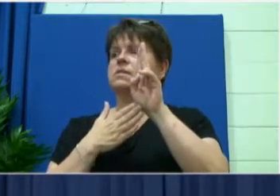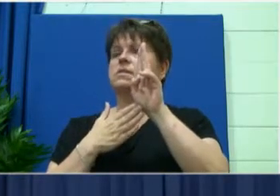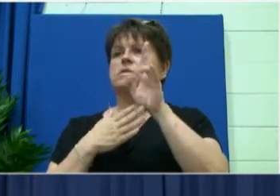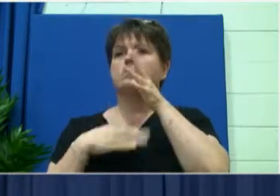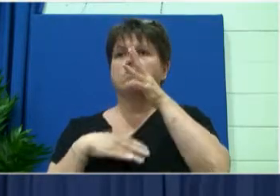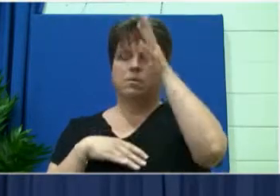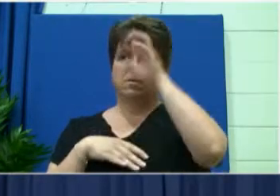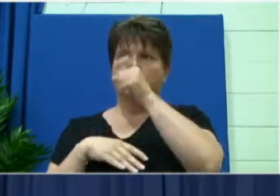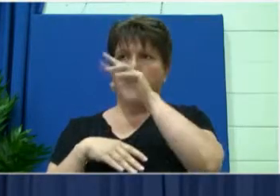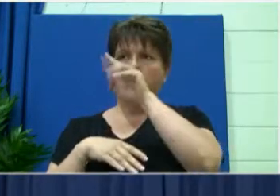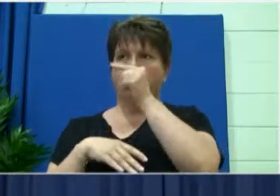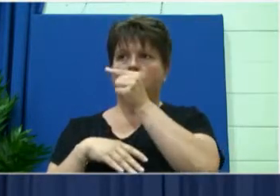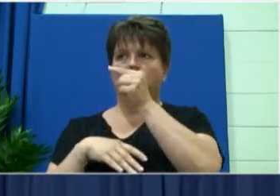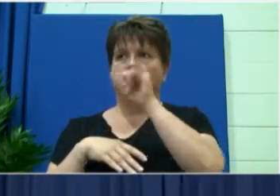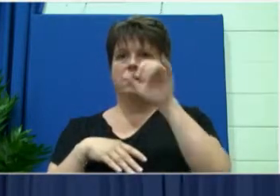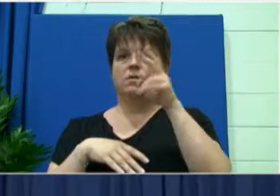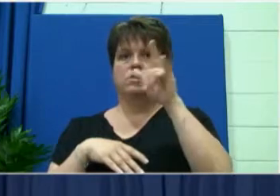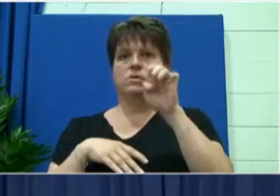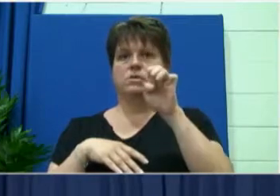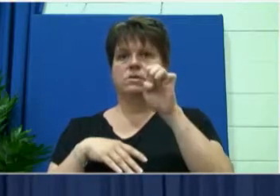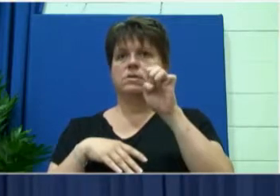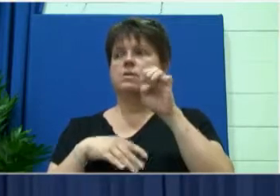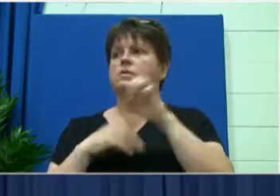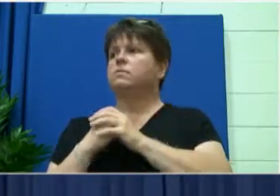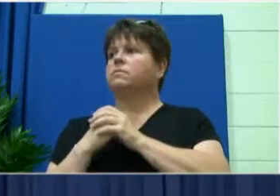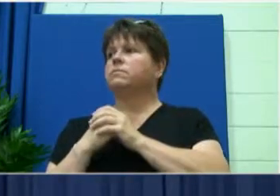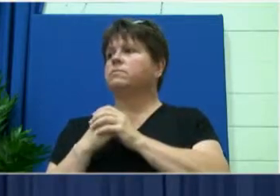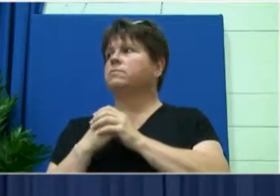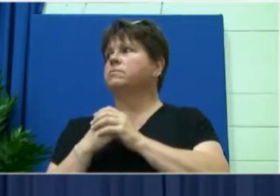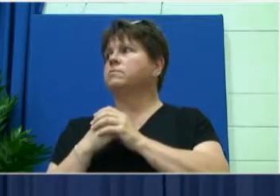of Craig and Julie Kujawa.